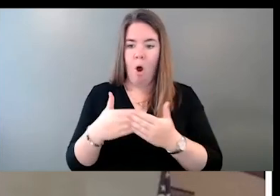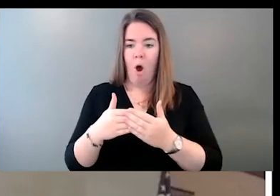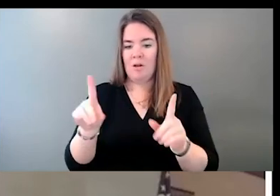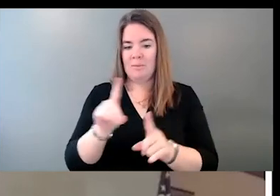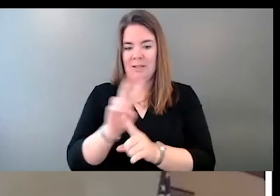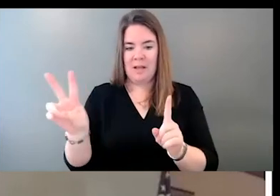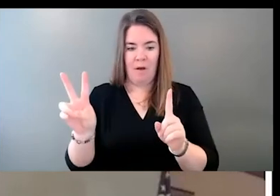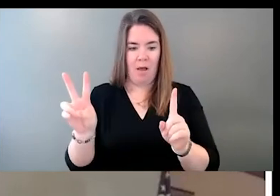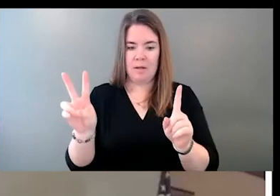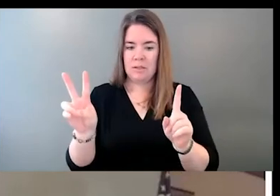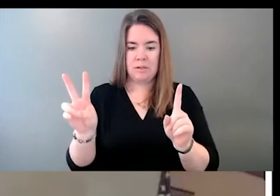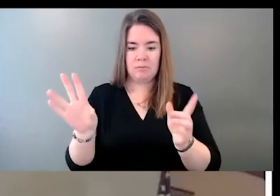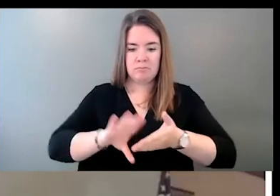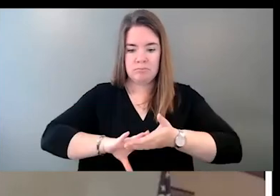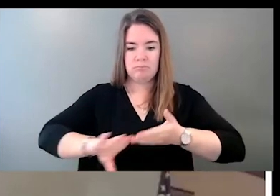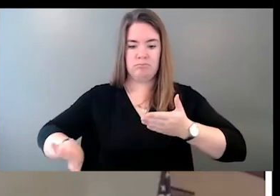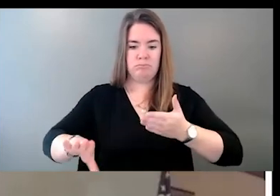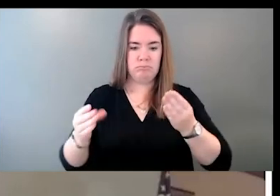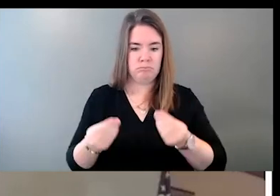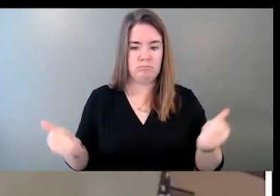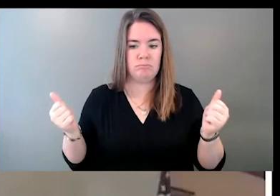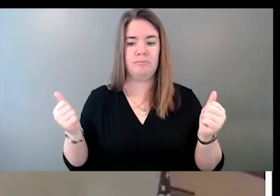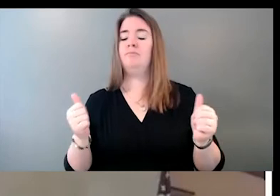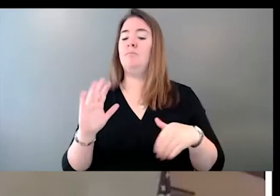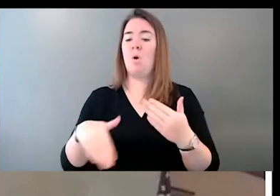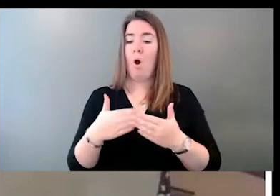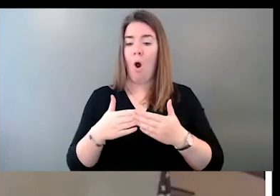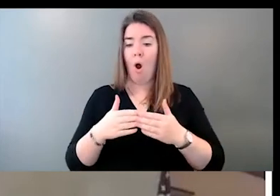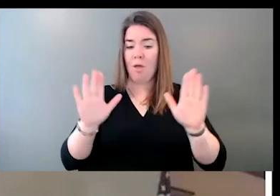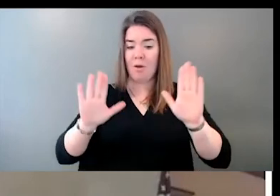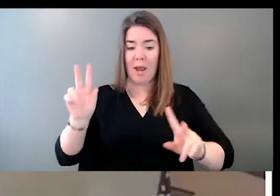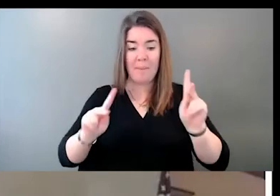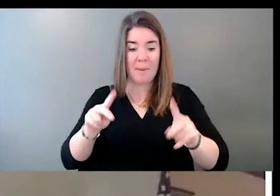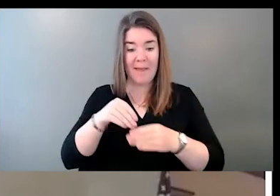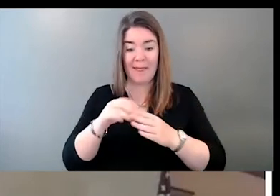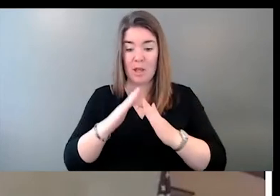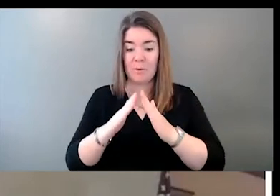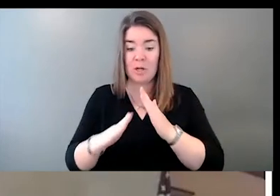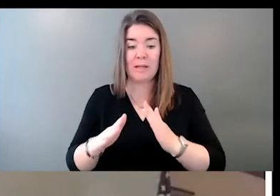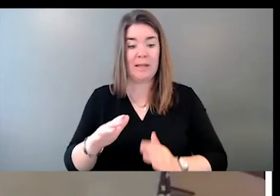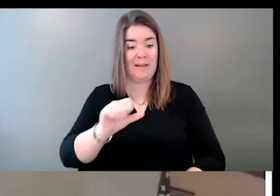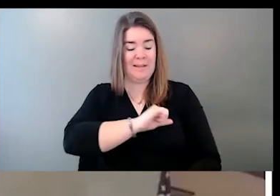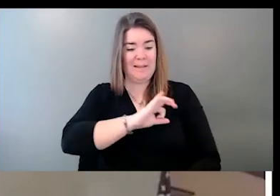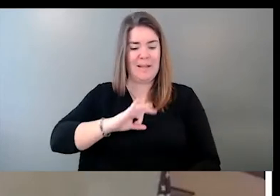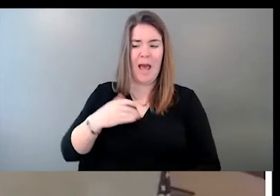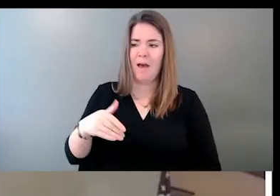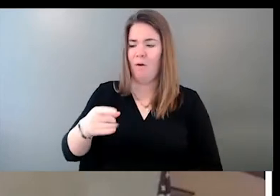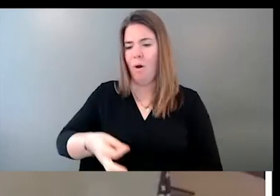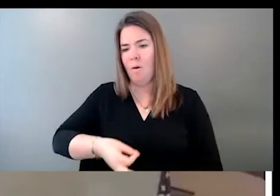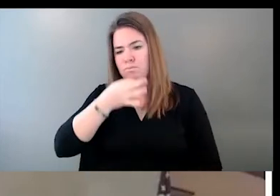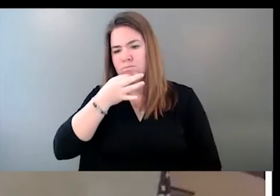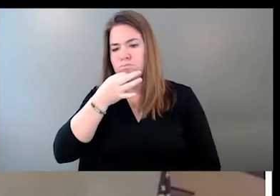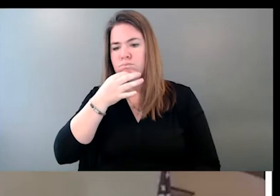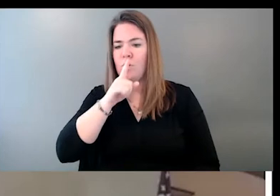of diverse people from programs in the community, the amazing ODVN staff that is so talented, forward-thinking,